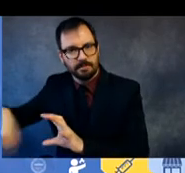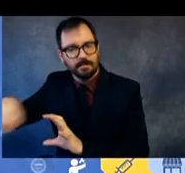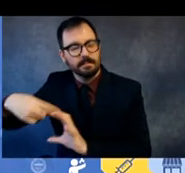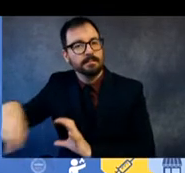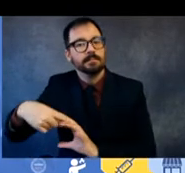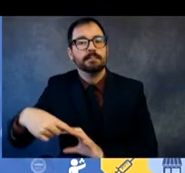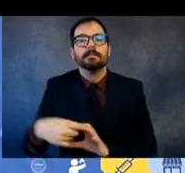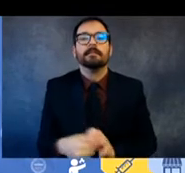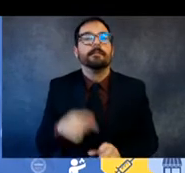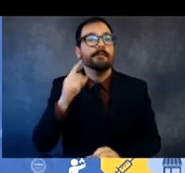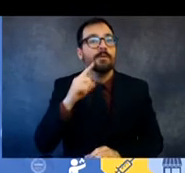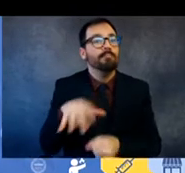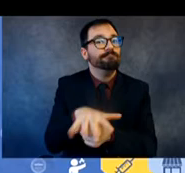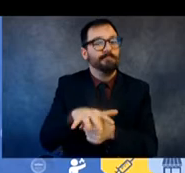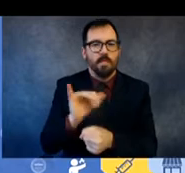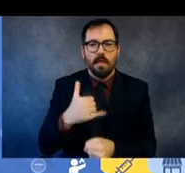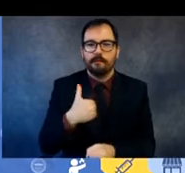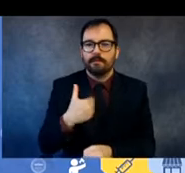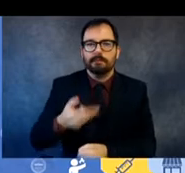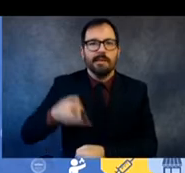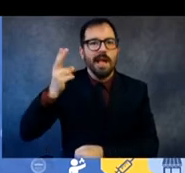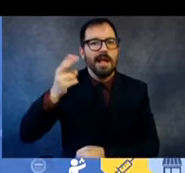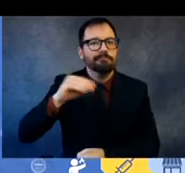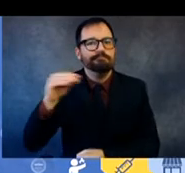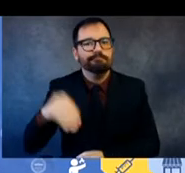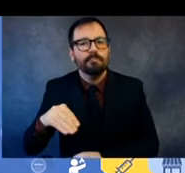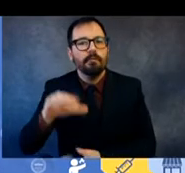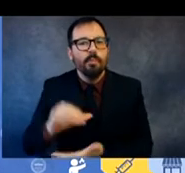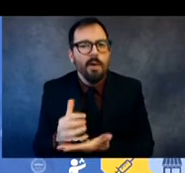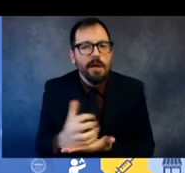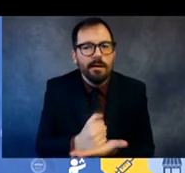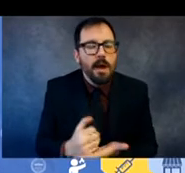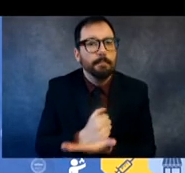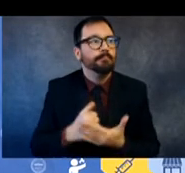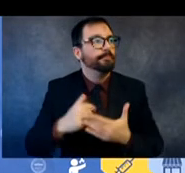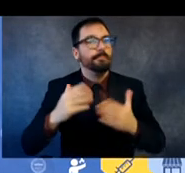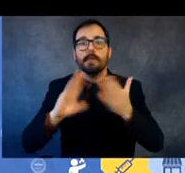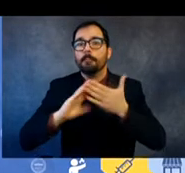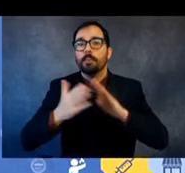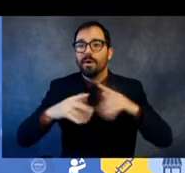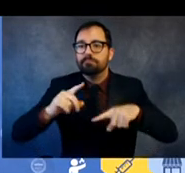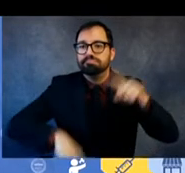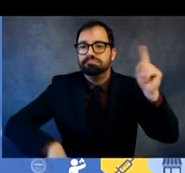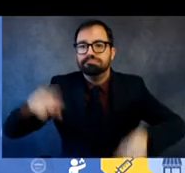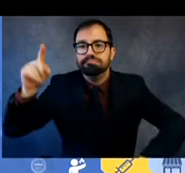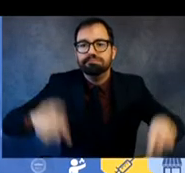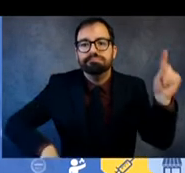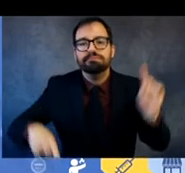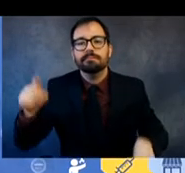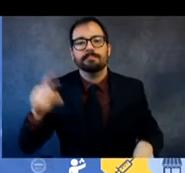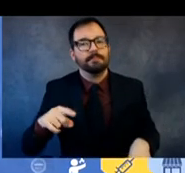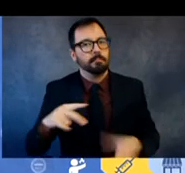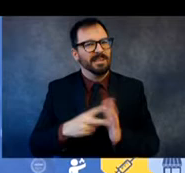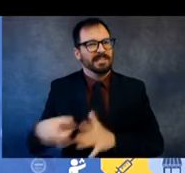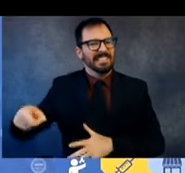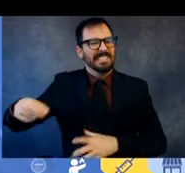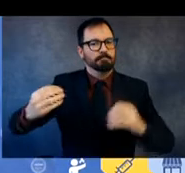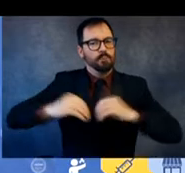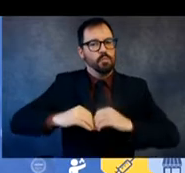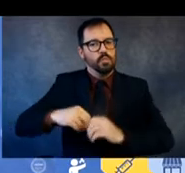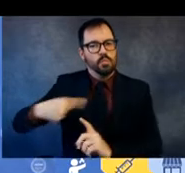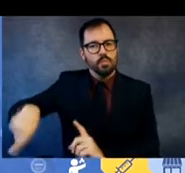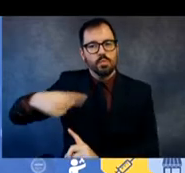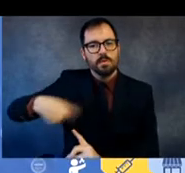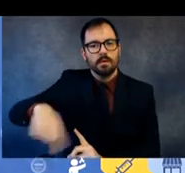diverse communities that have a greater level of need. We also looked at, in terms of the housing money, we looked